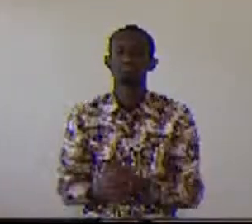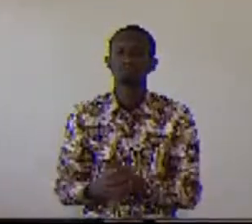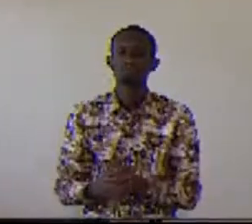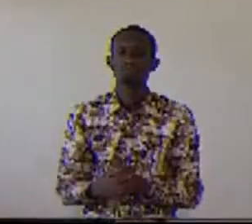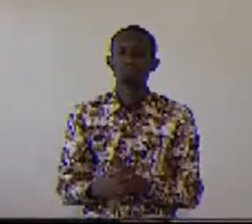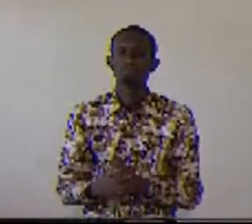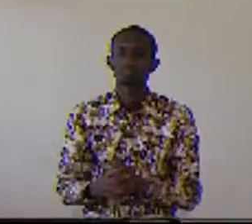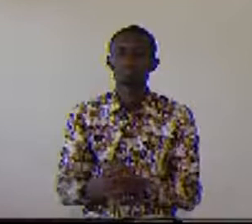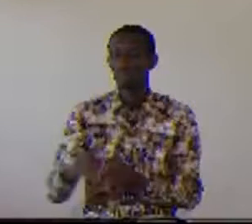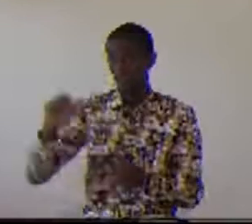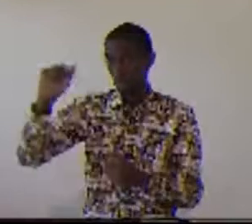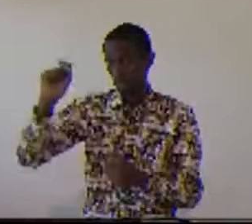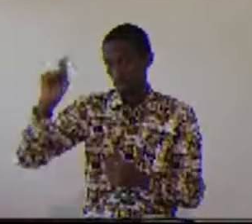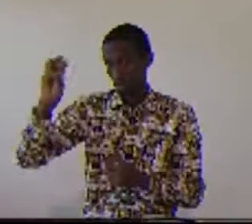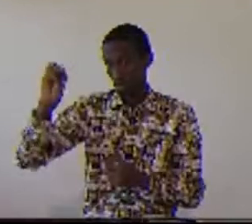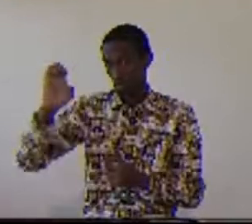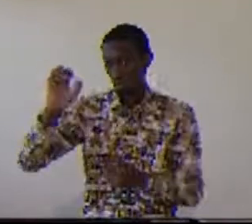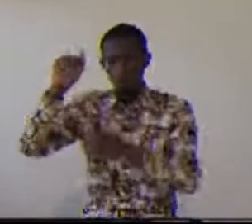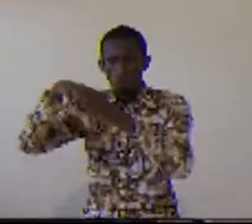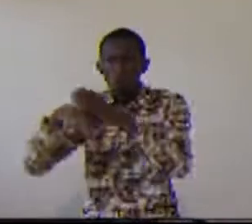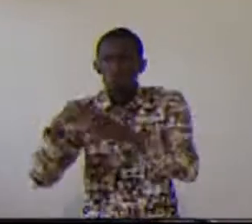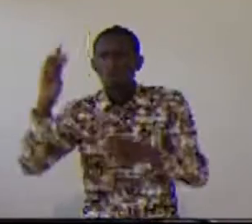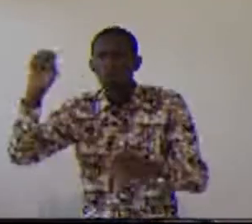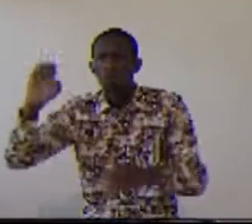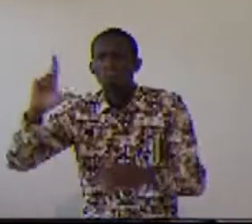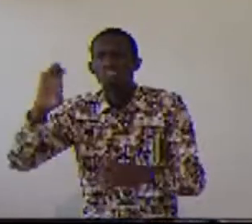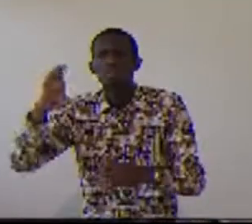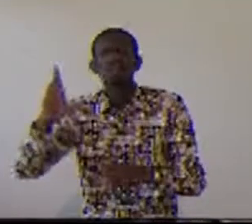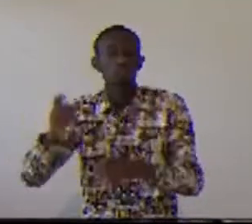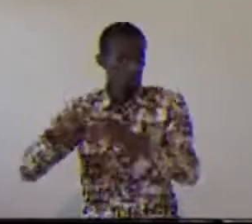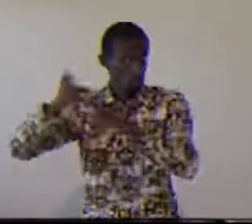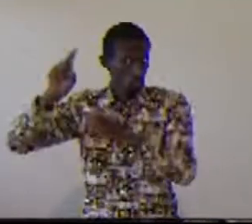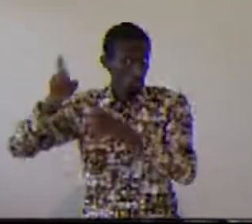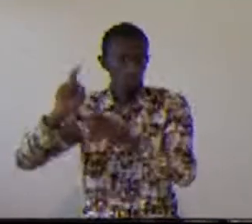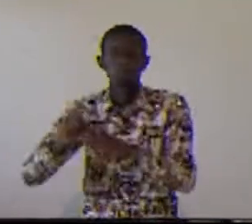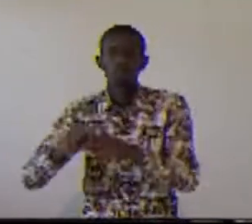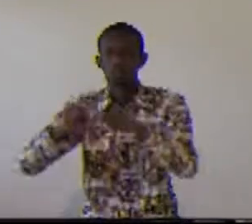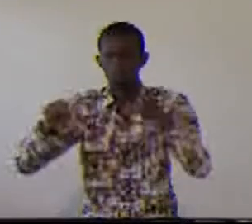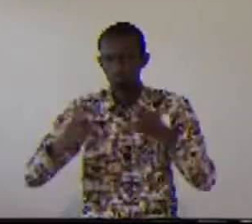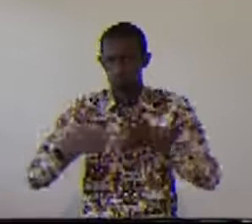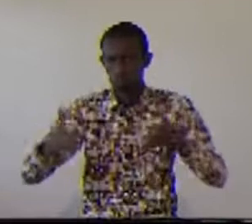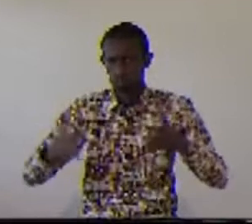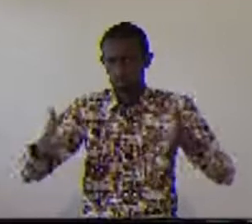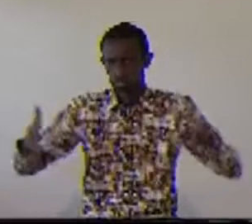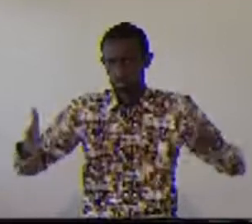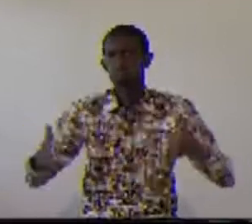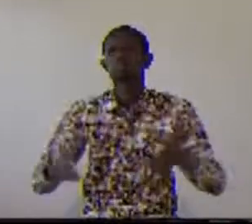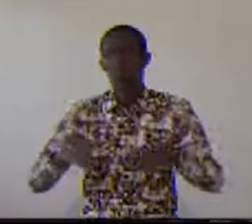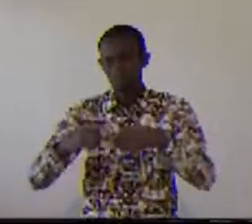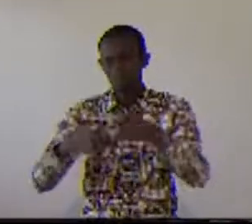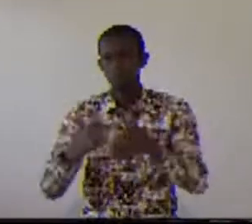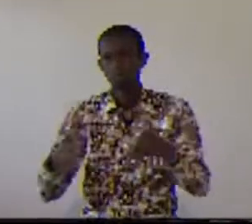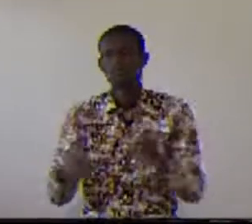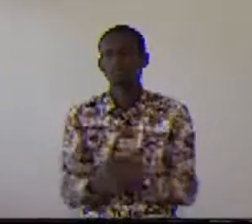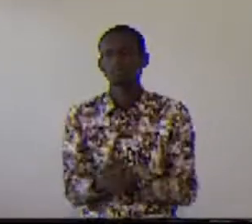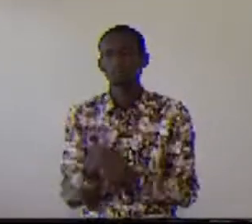atoms per molecule increases, even the size of the molecule increases. And we know that as the size of